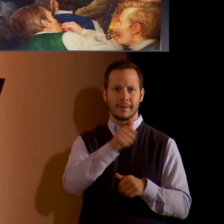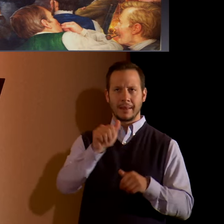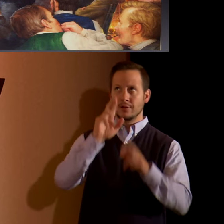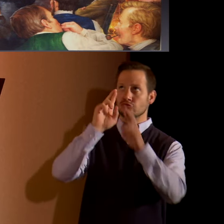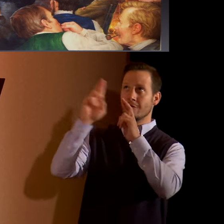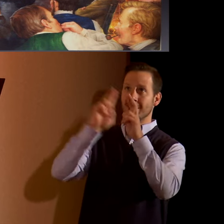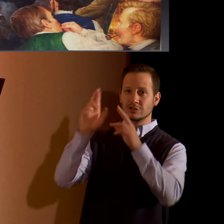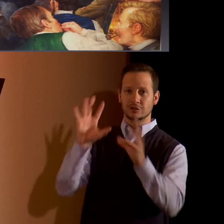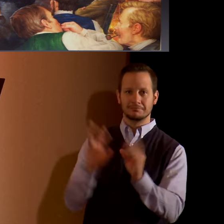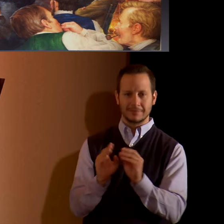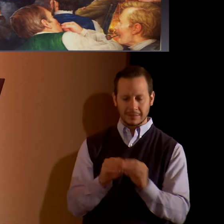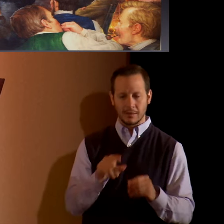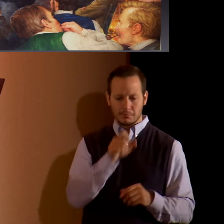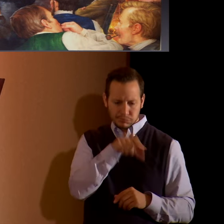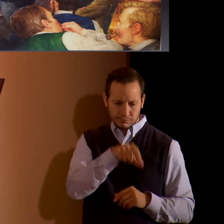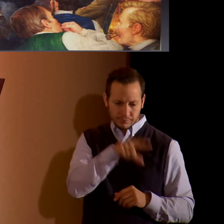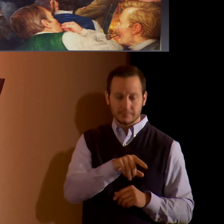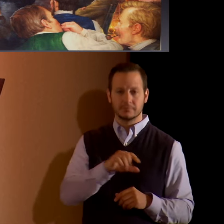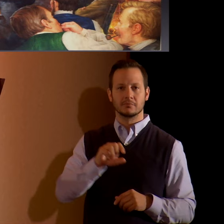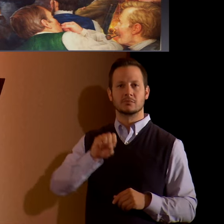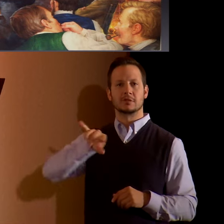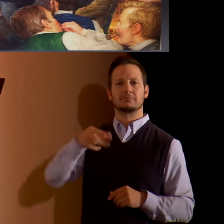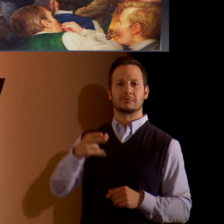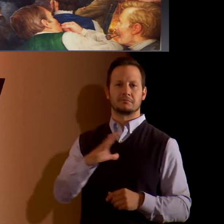meeting. Smith obliged by